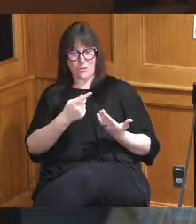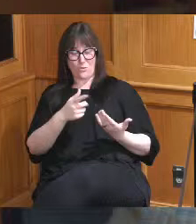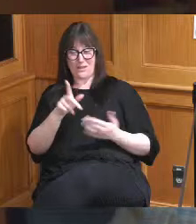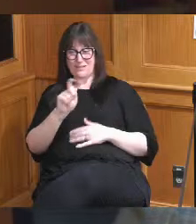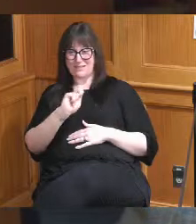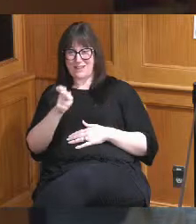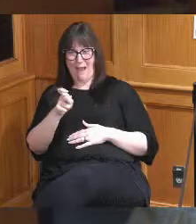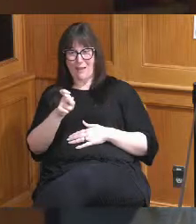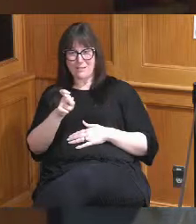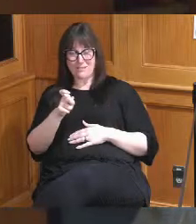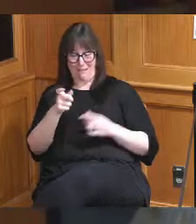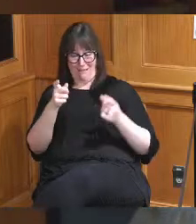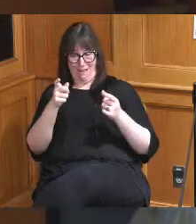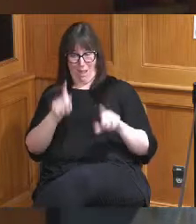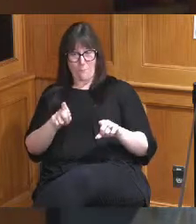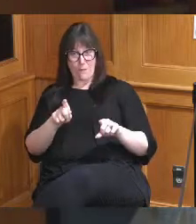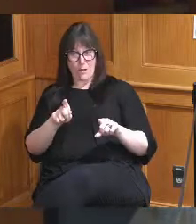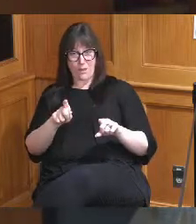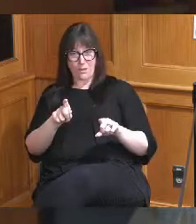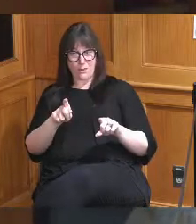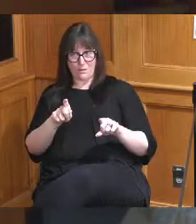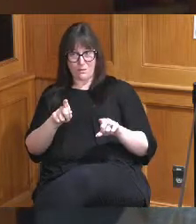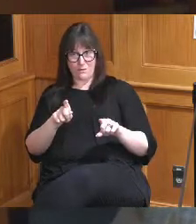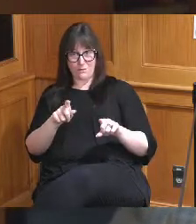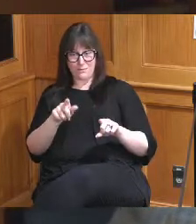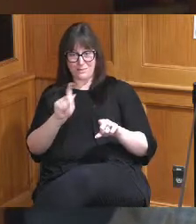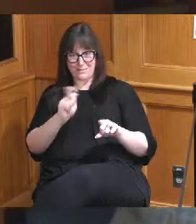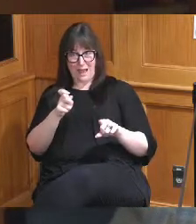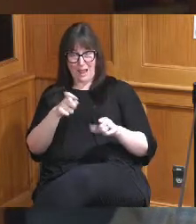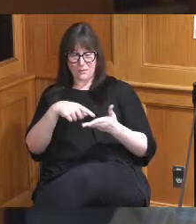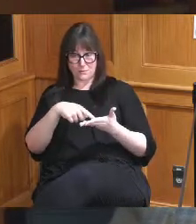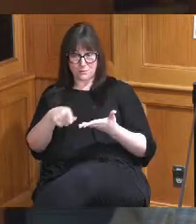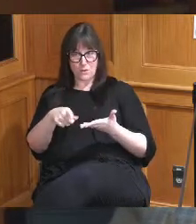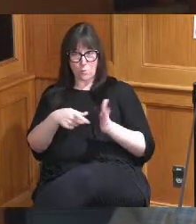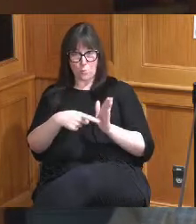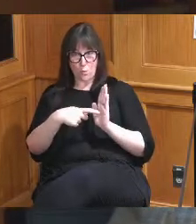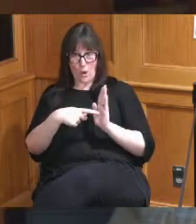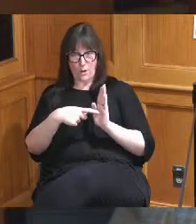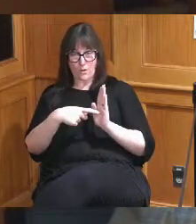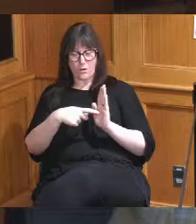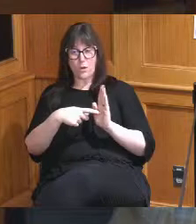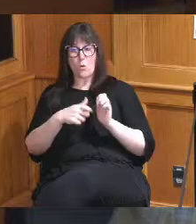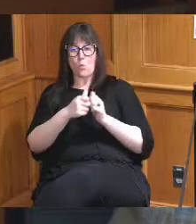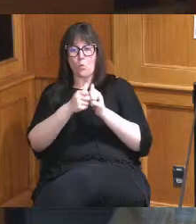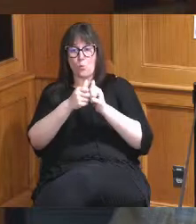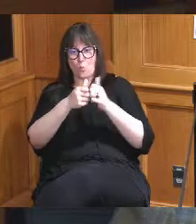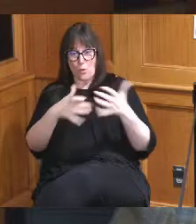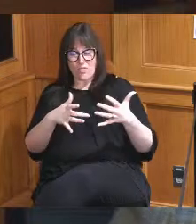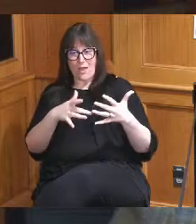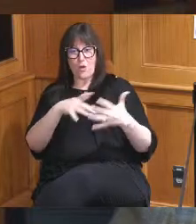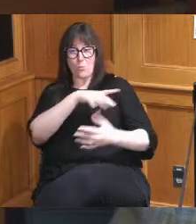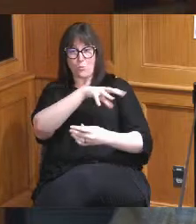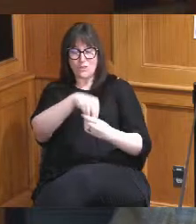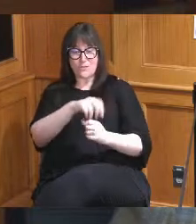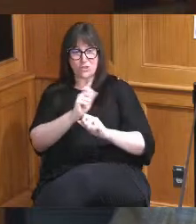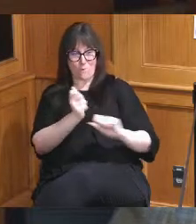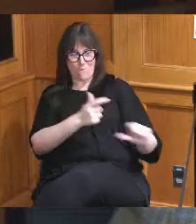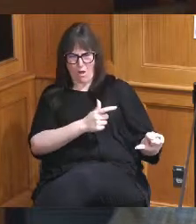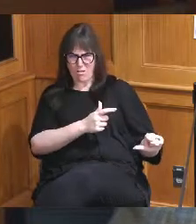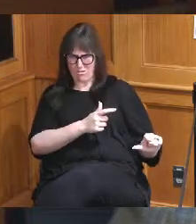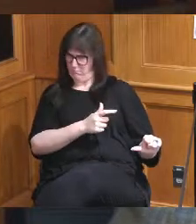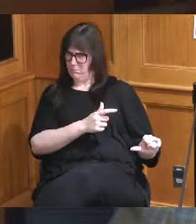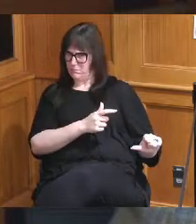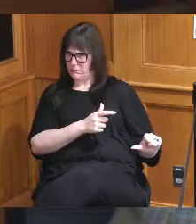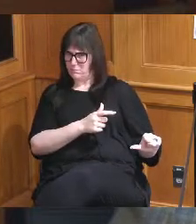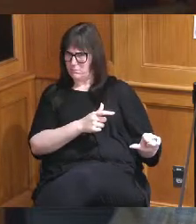taxation, meaning everybody got to pay taxes, but everybody cannot participate. And even for some who might look